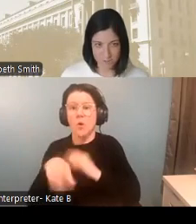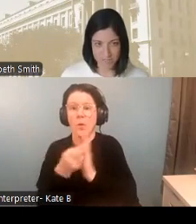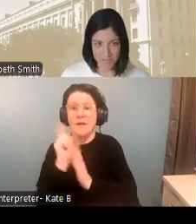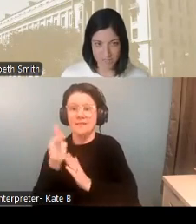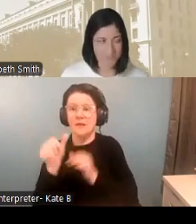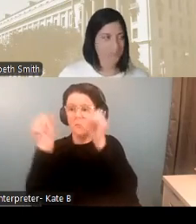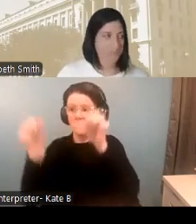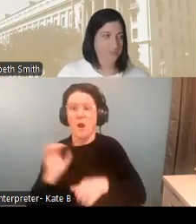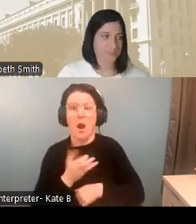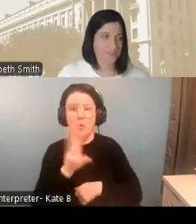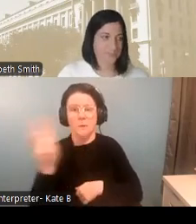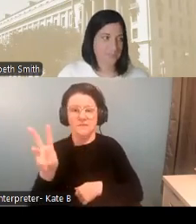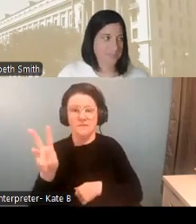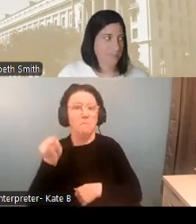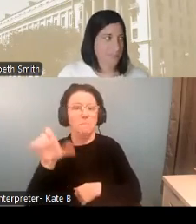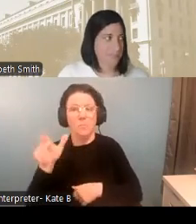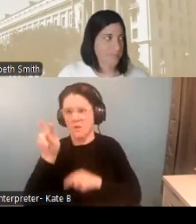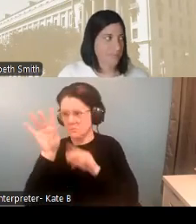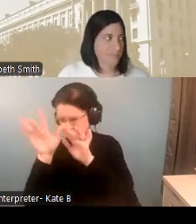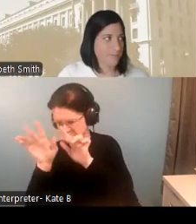OIG website.